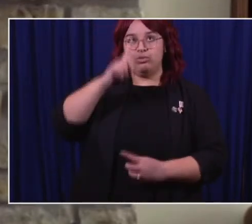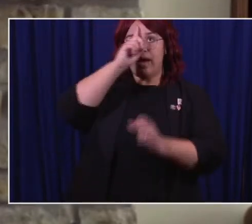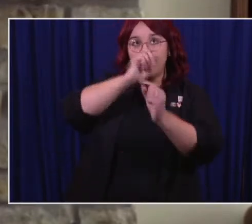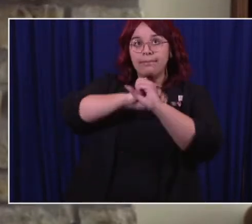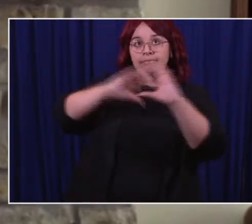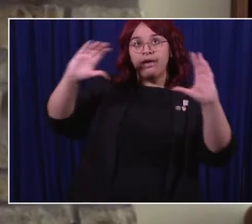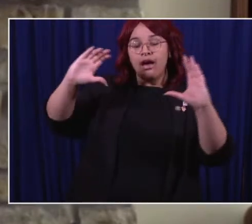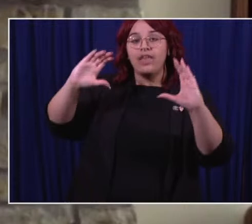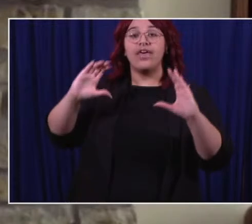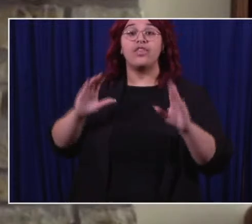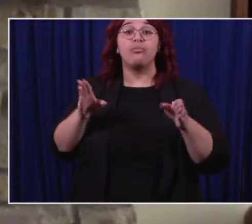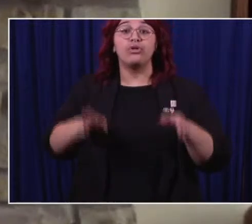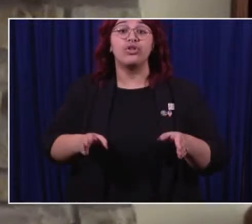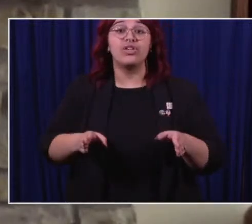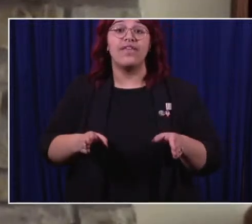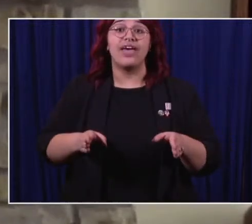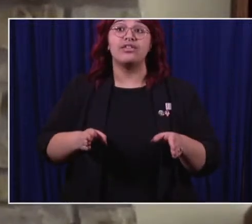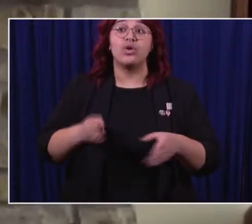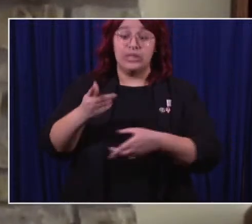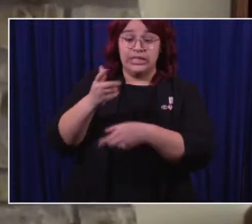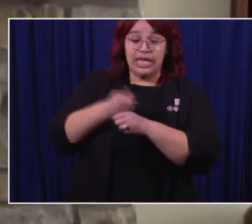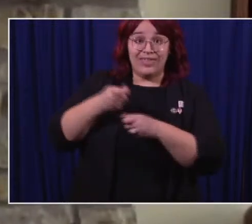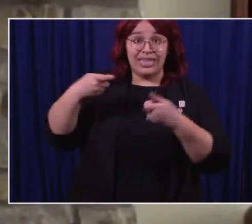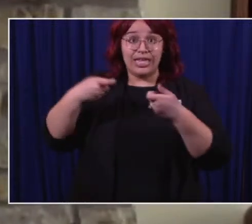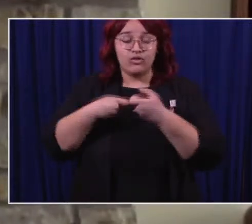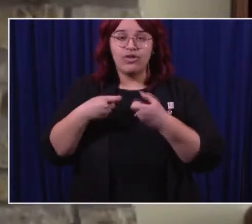important. We'll keep you informed.